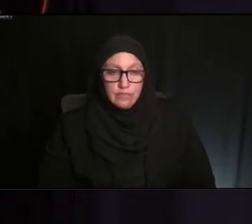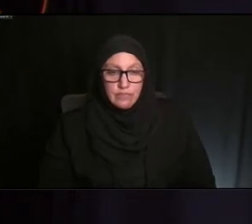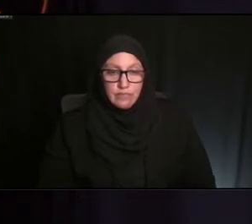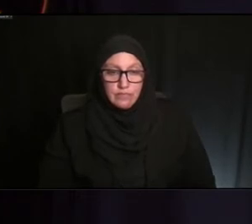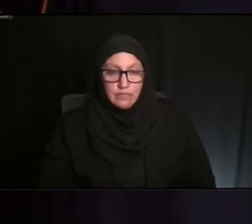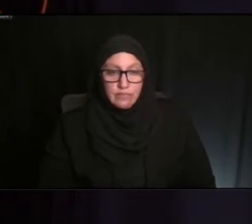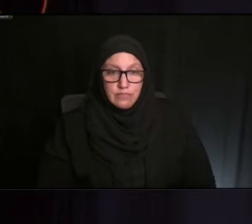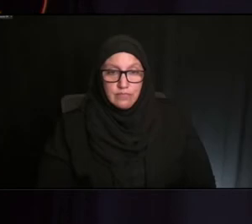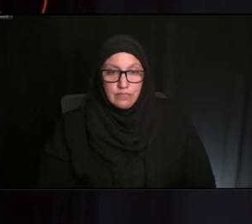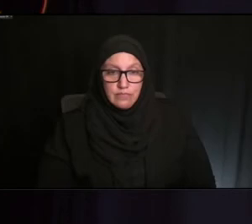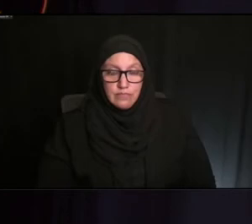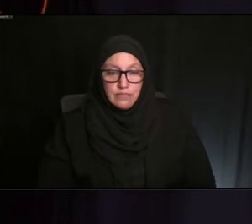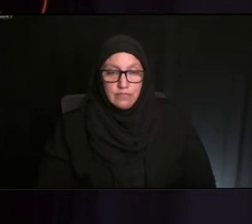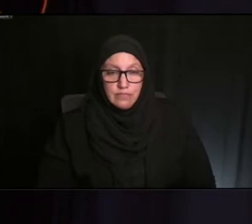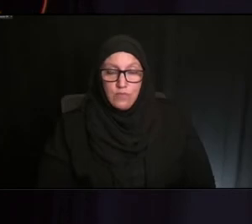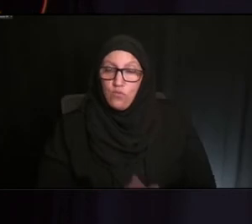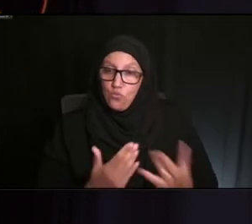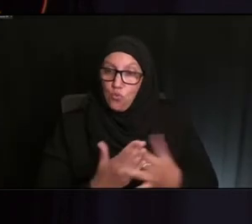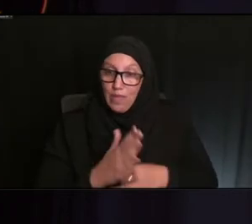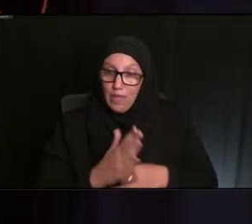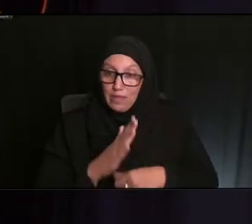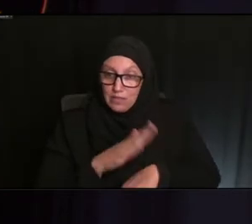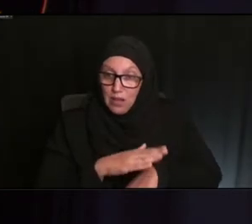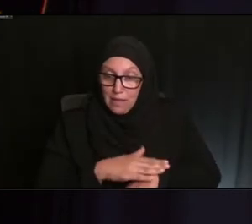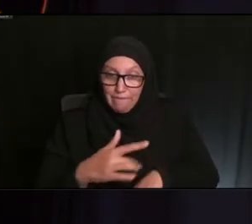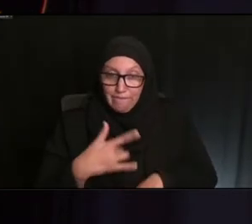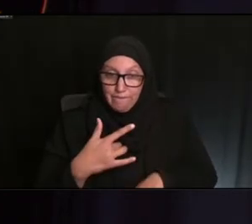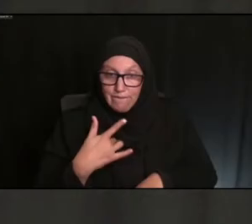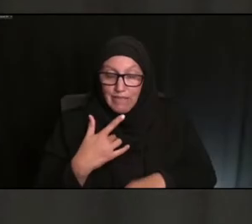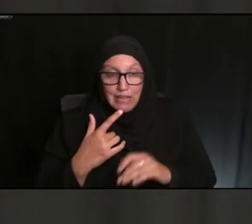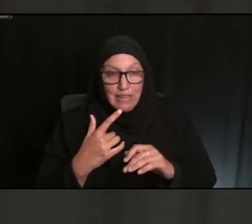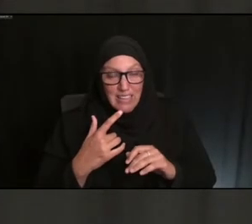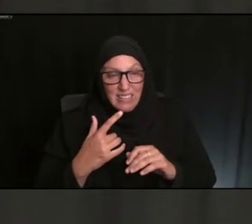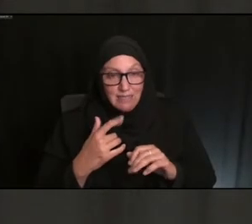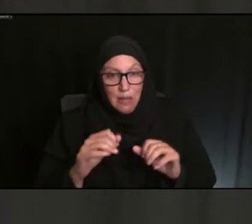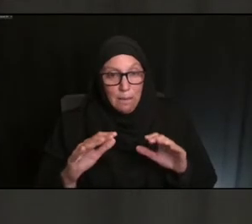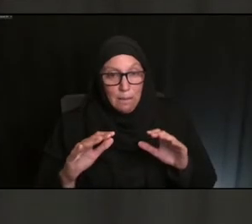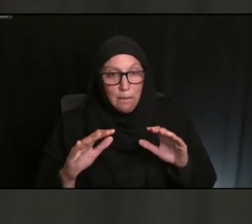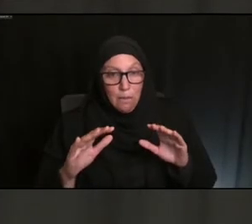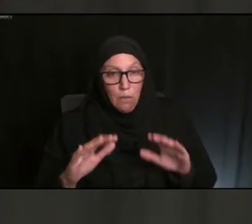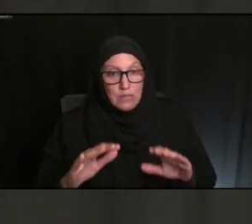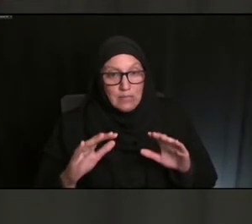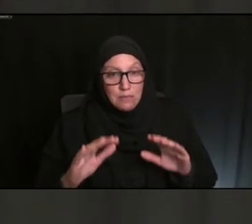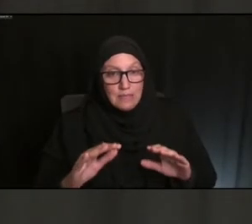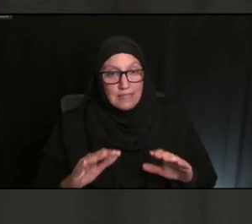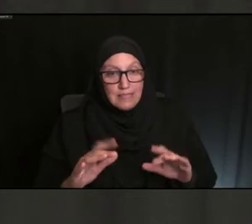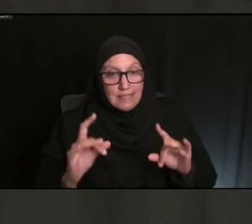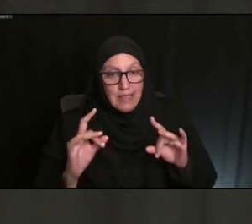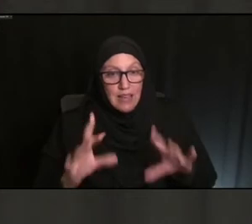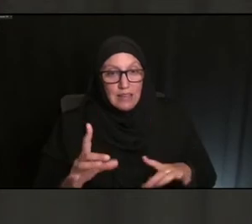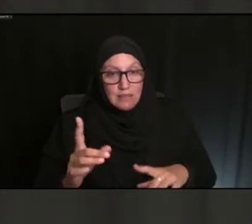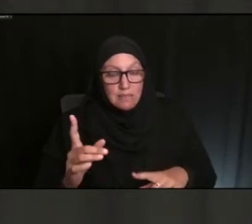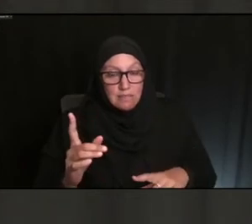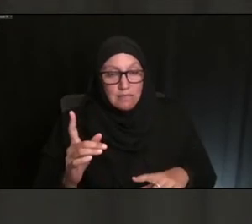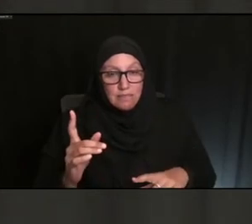the Muslims, because there was, this is what Imam had already taught, but then the Muslims entered the state of fear. The